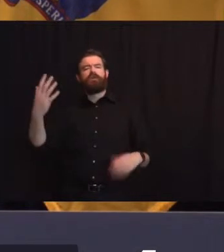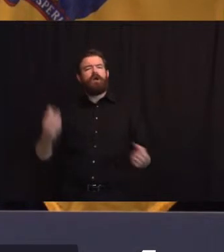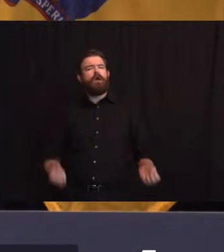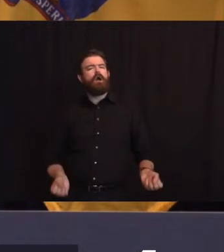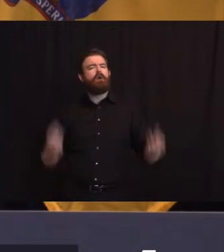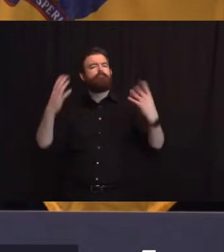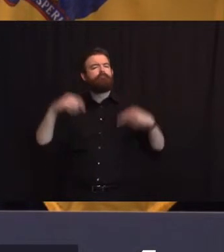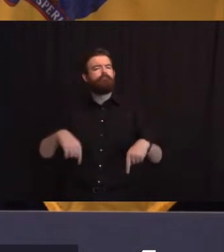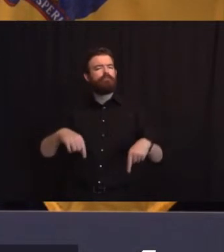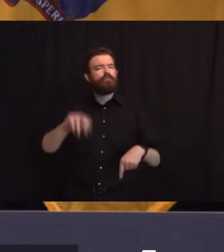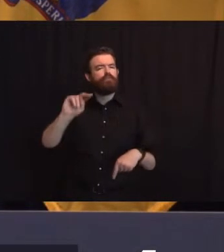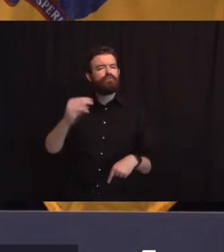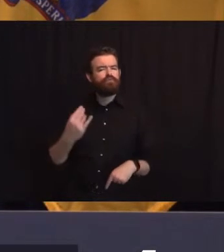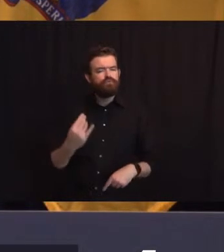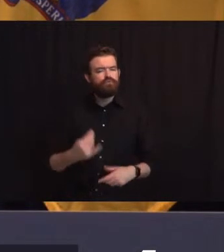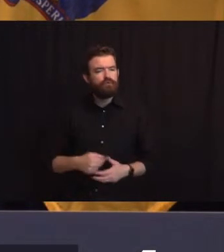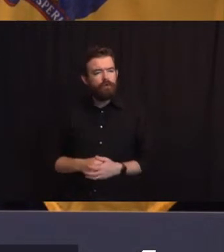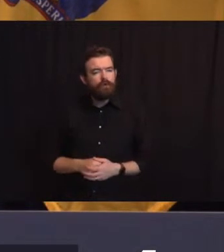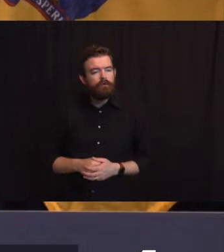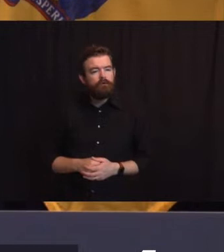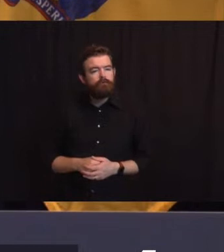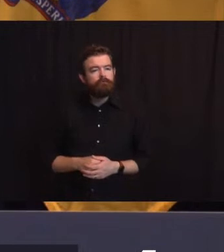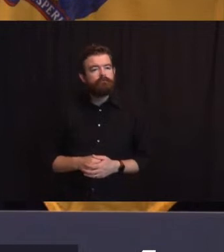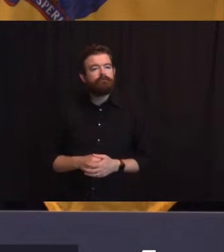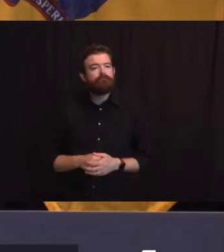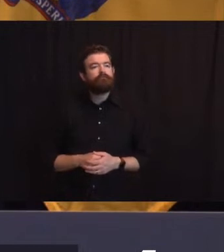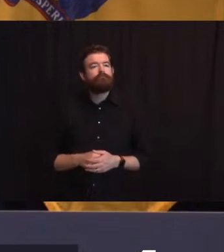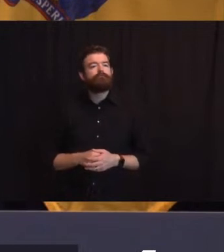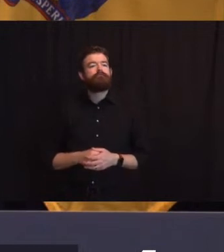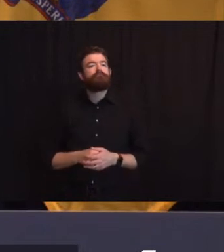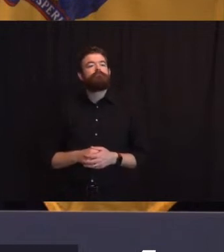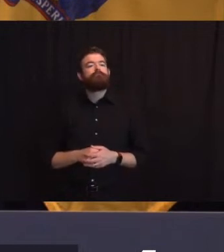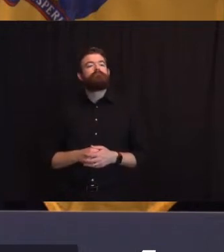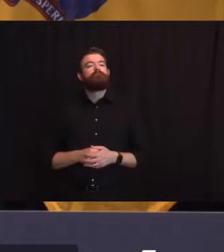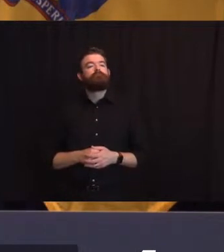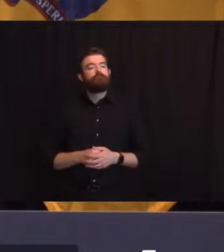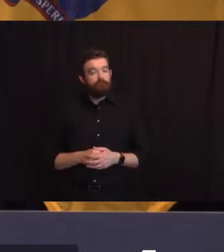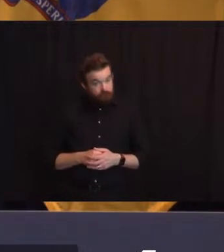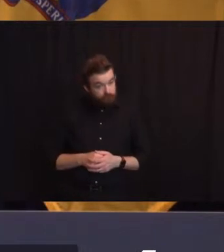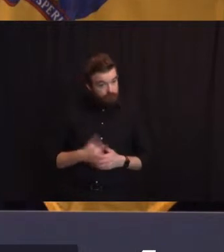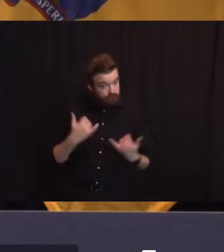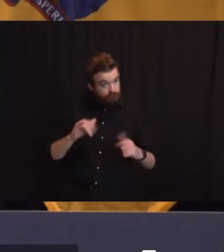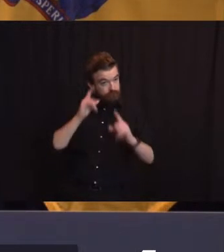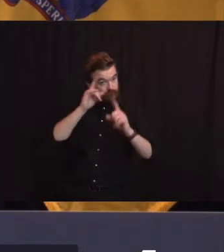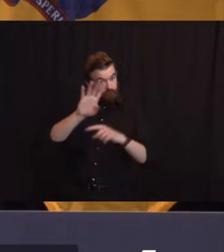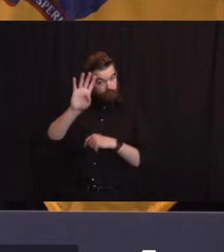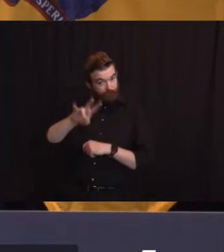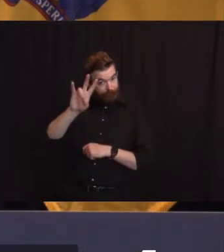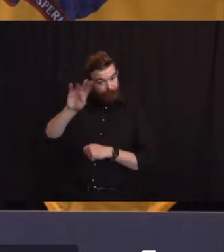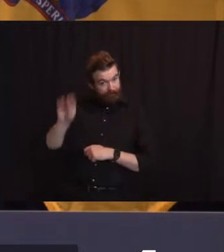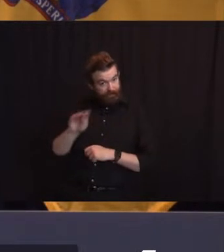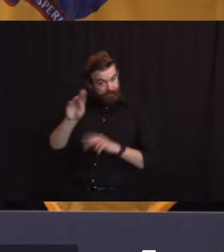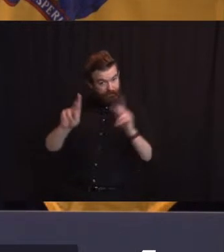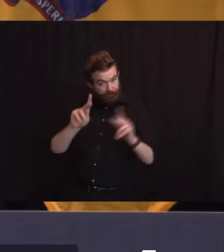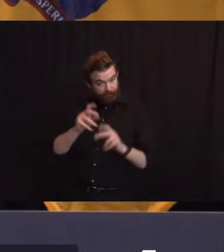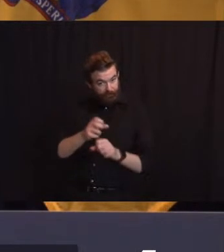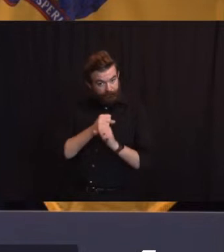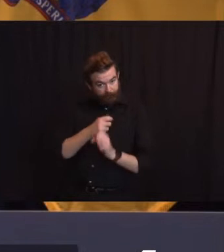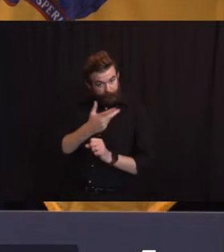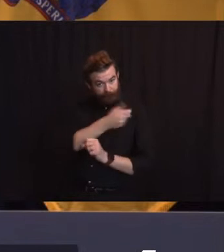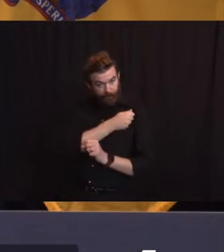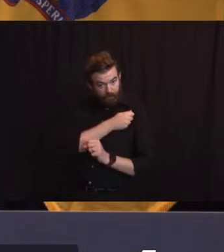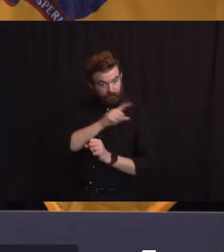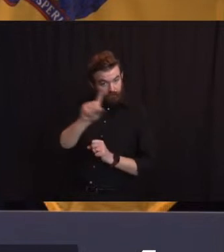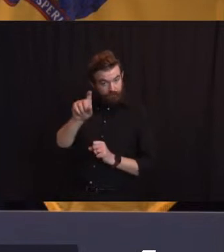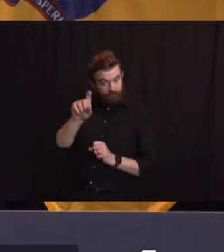million. And last question, the COVID Alert NJ app still showing 2,281